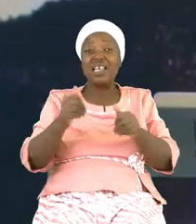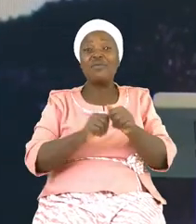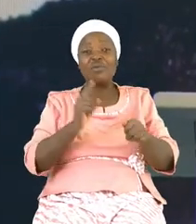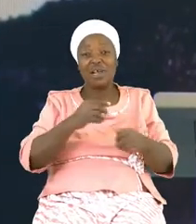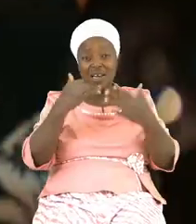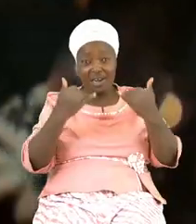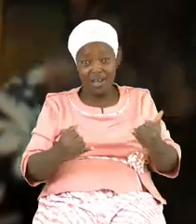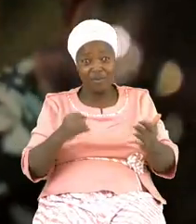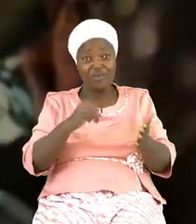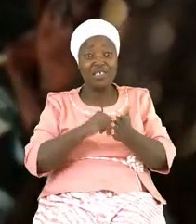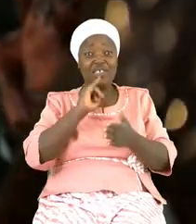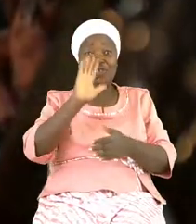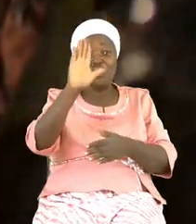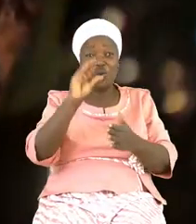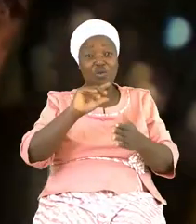your turn.